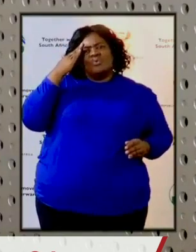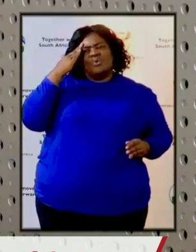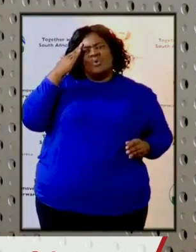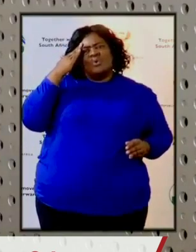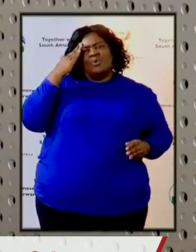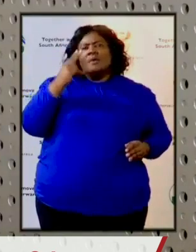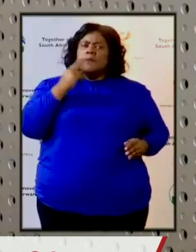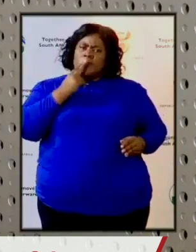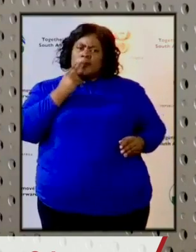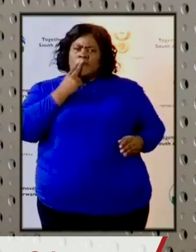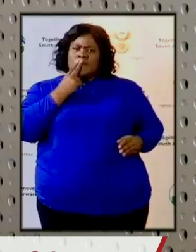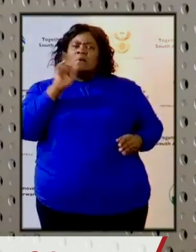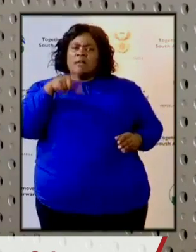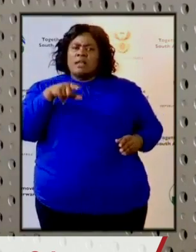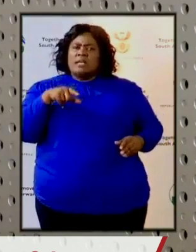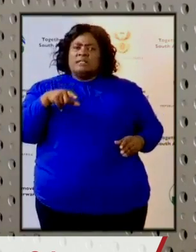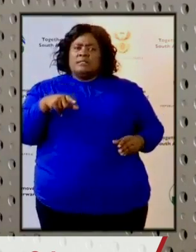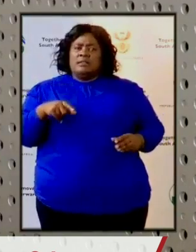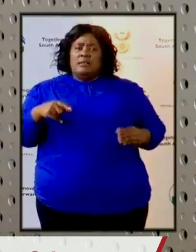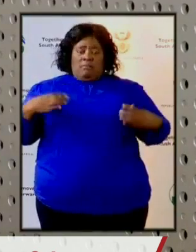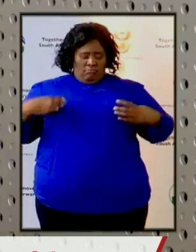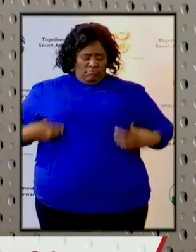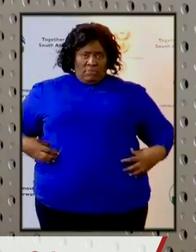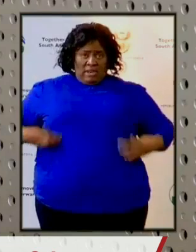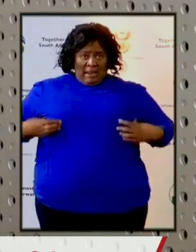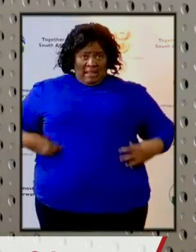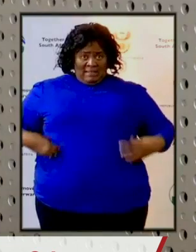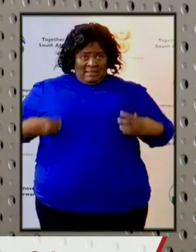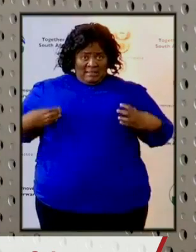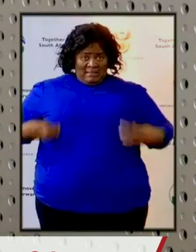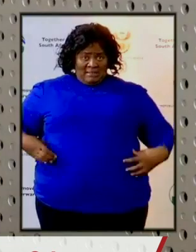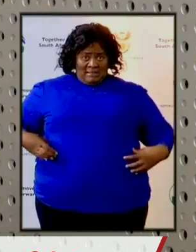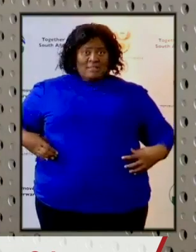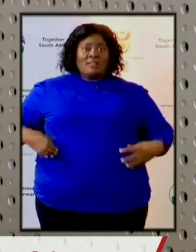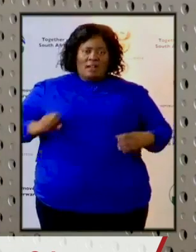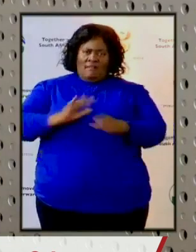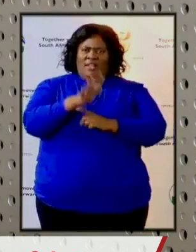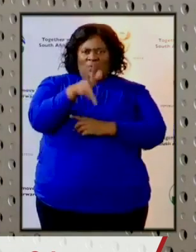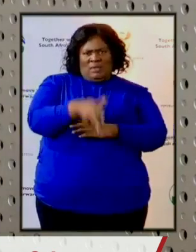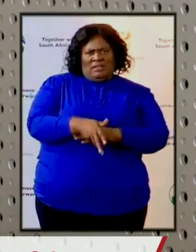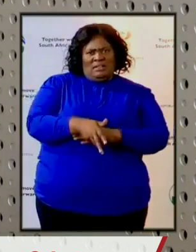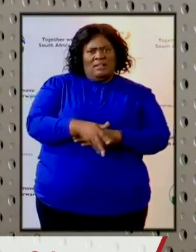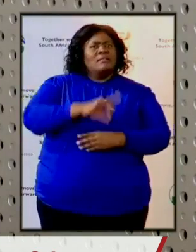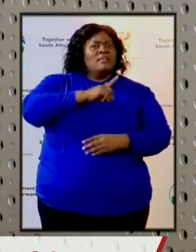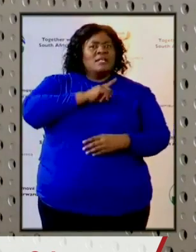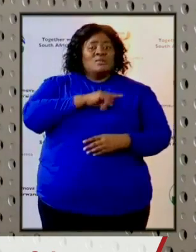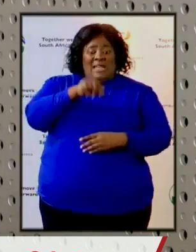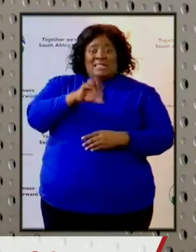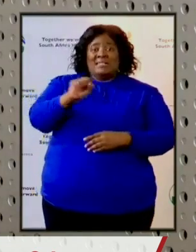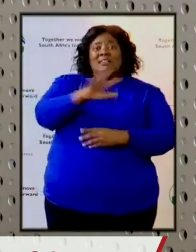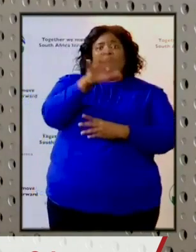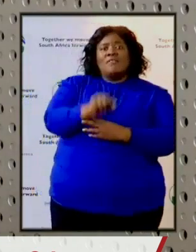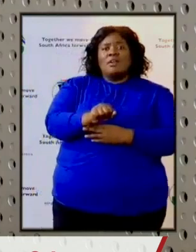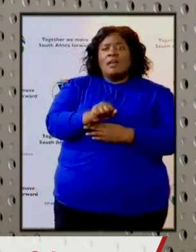do affect the lungs. And that is why even in this country, you can't smoke in public even when there's